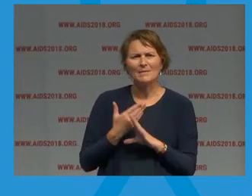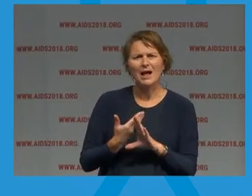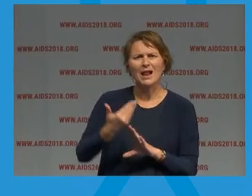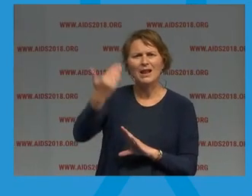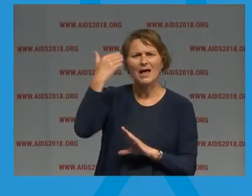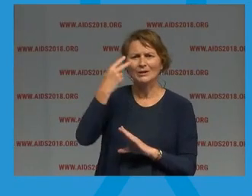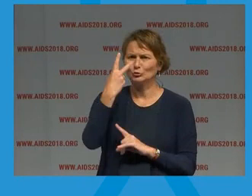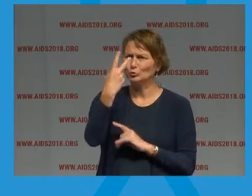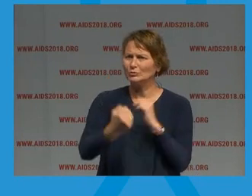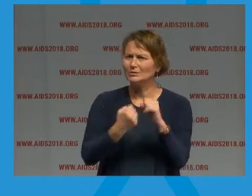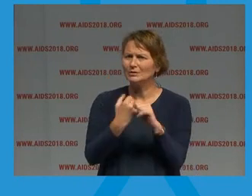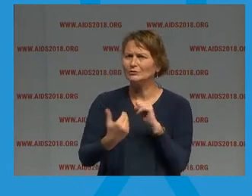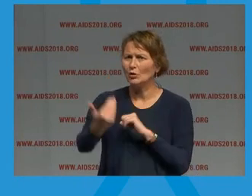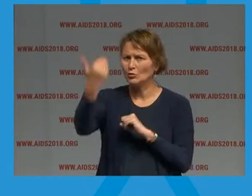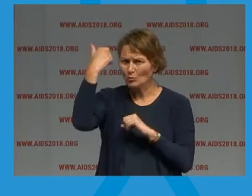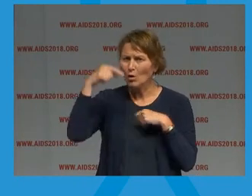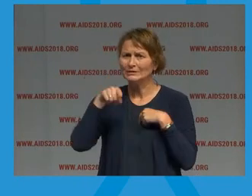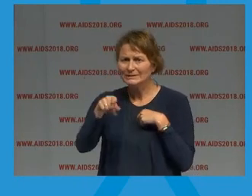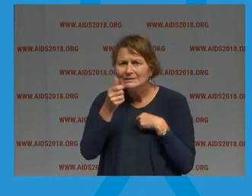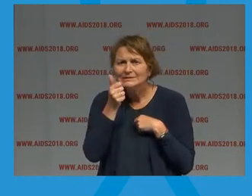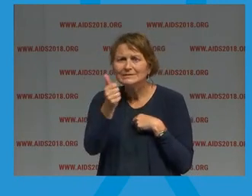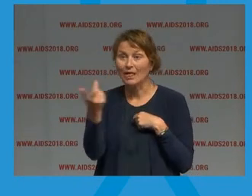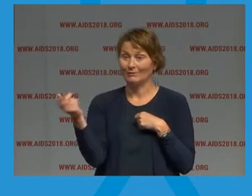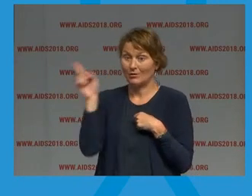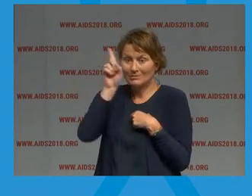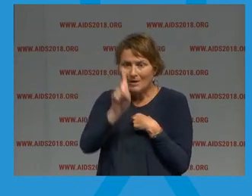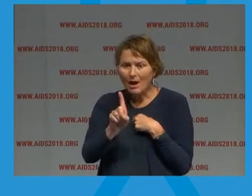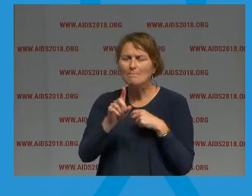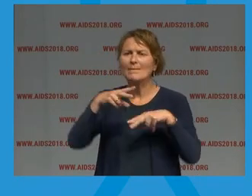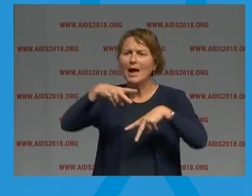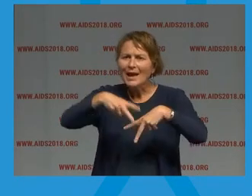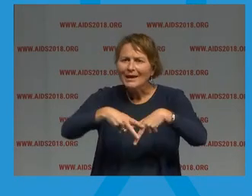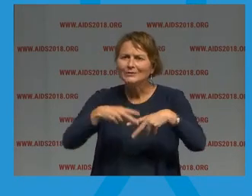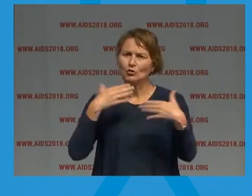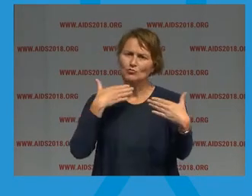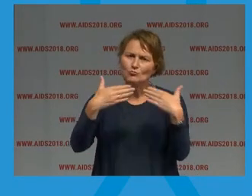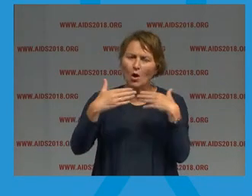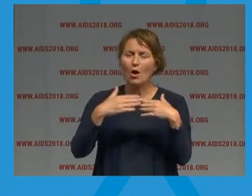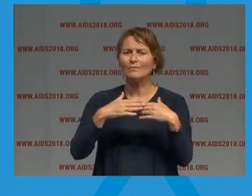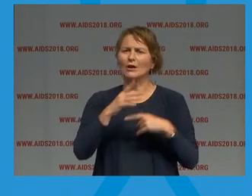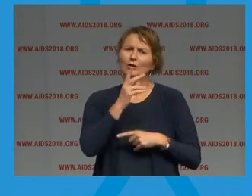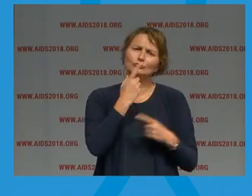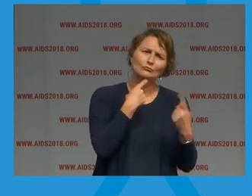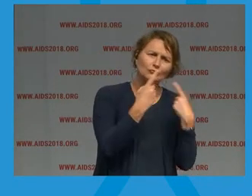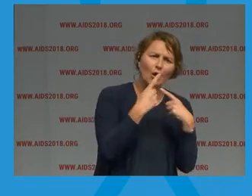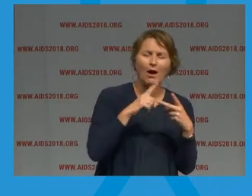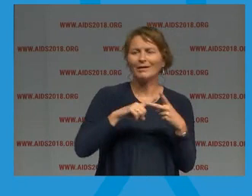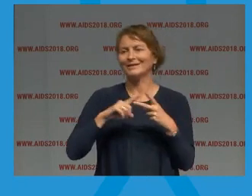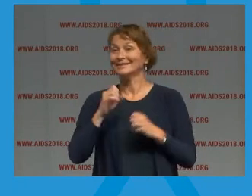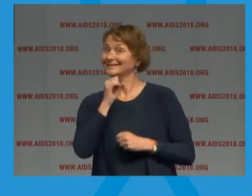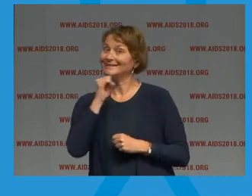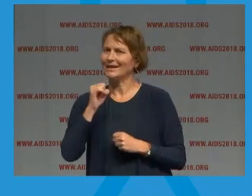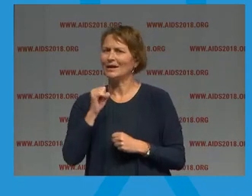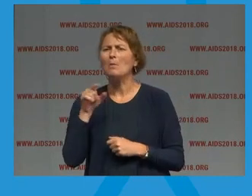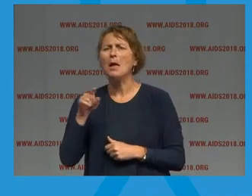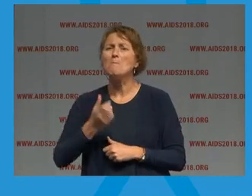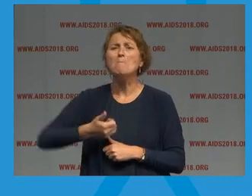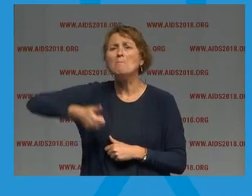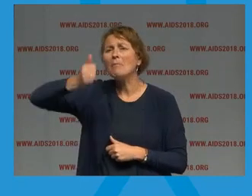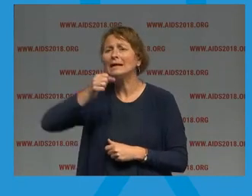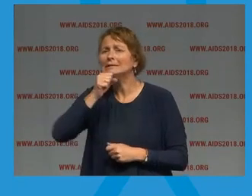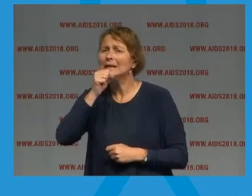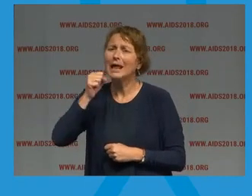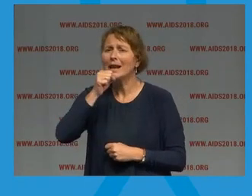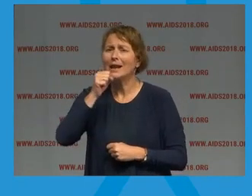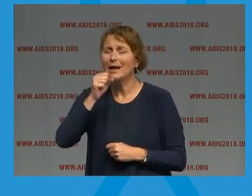conference, talking and singing a lot. We knew that she was not the world's best singer, but she always